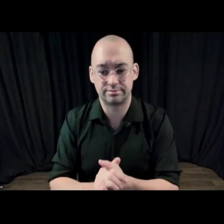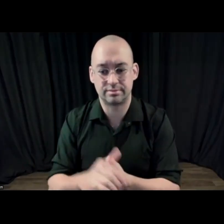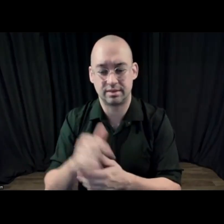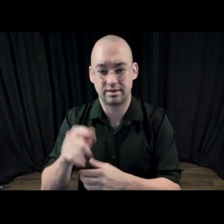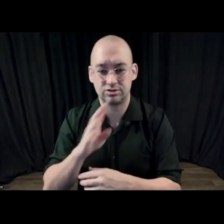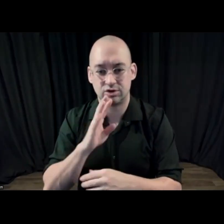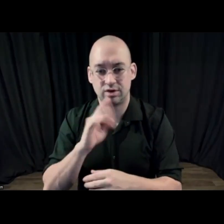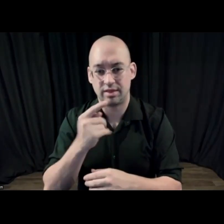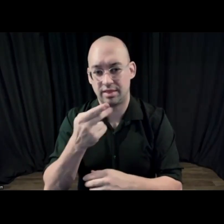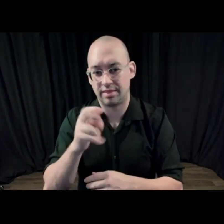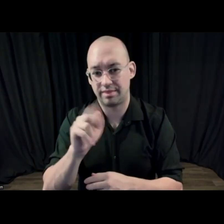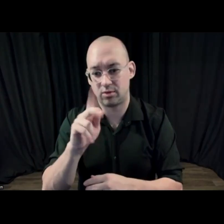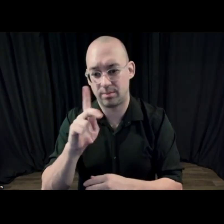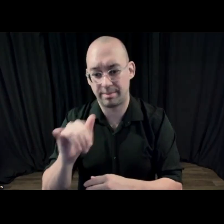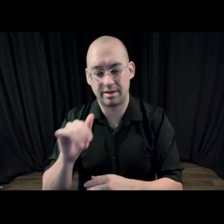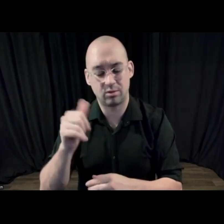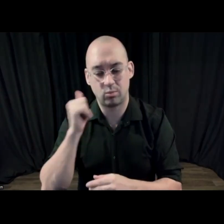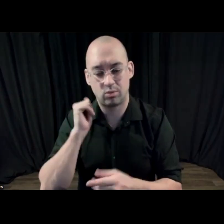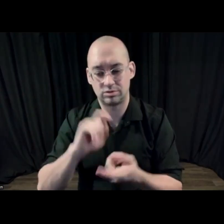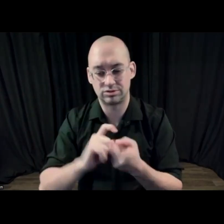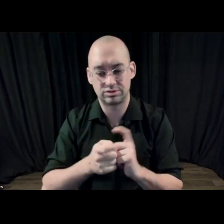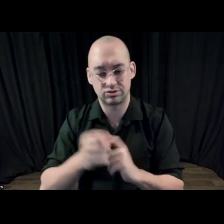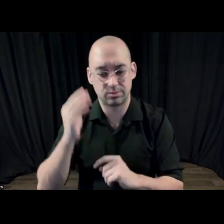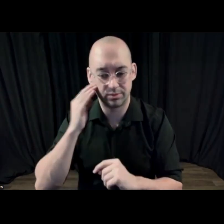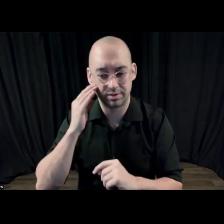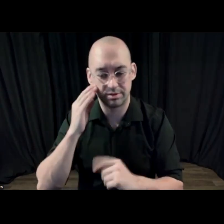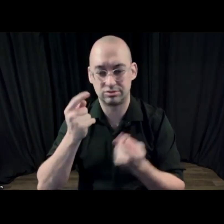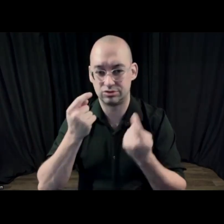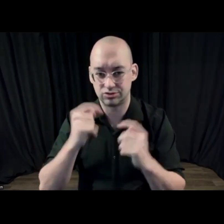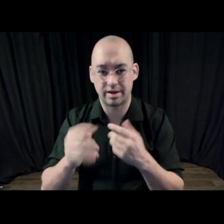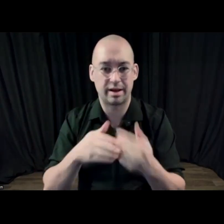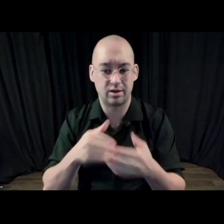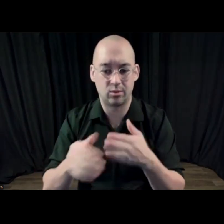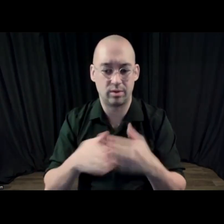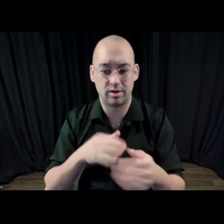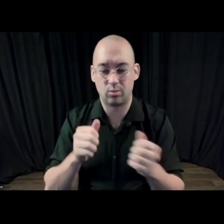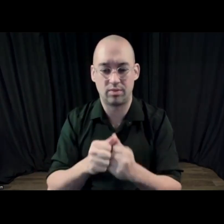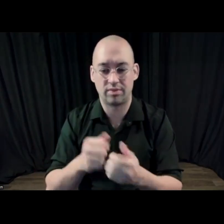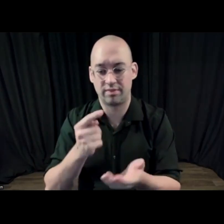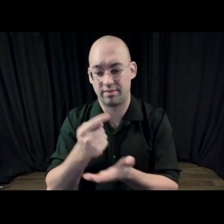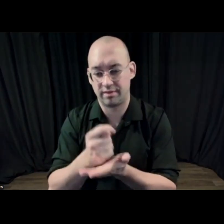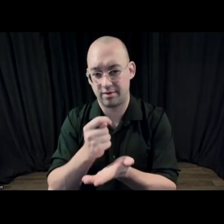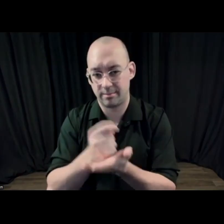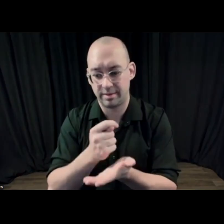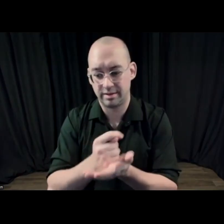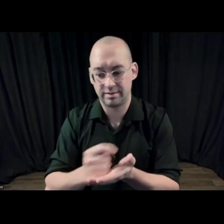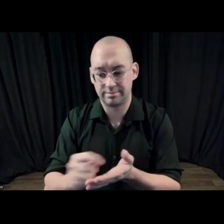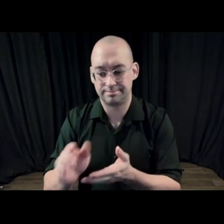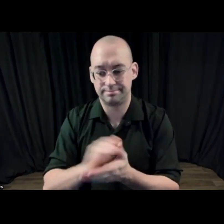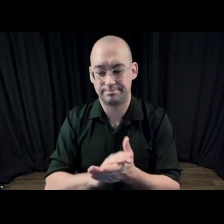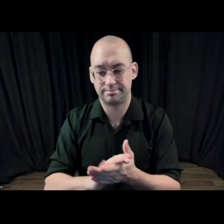is not going to help change her brain, but we tried anyway. And then the therapist said she's not a candidate for